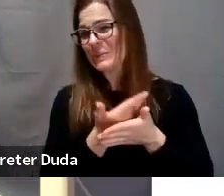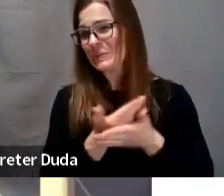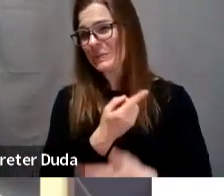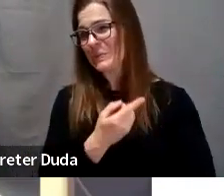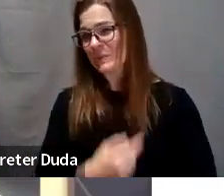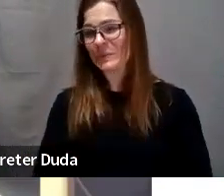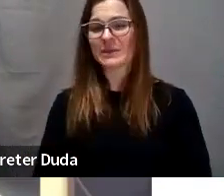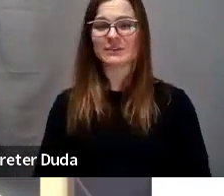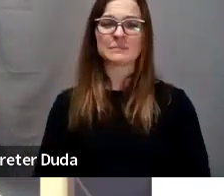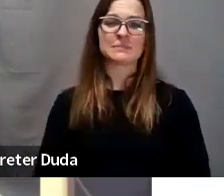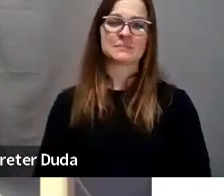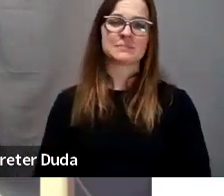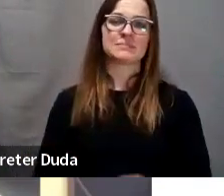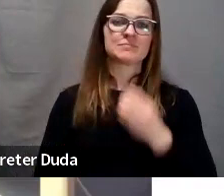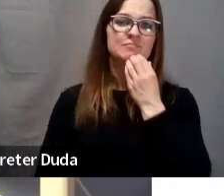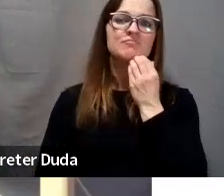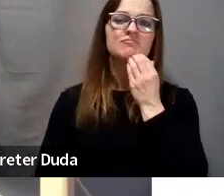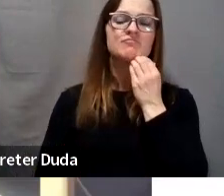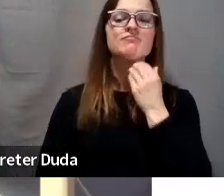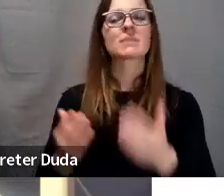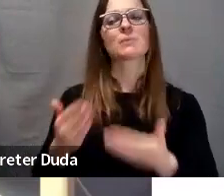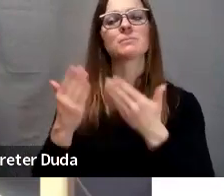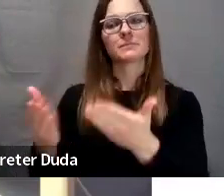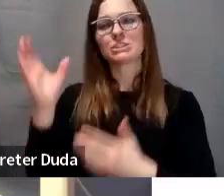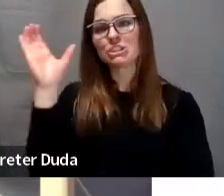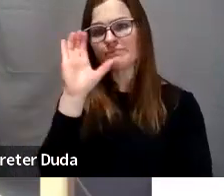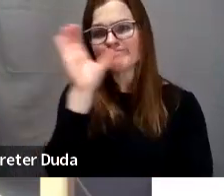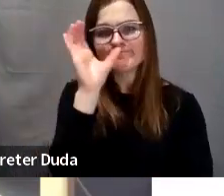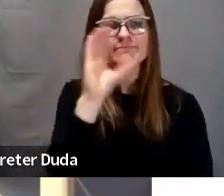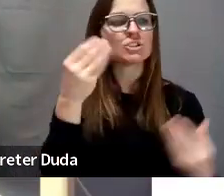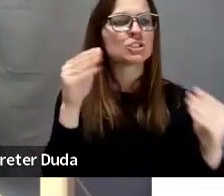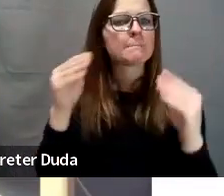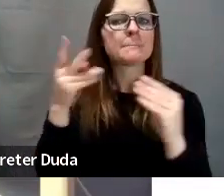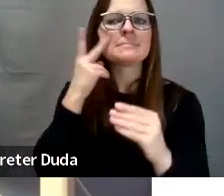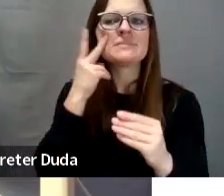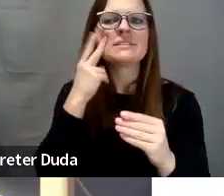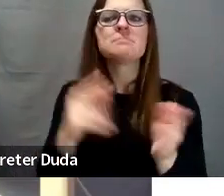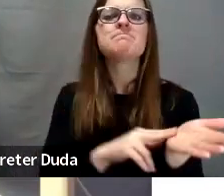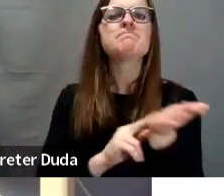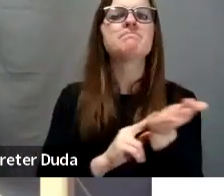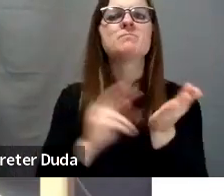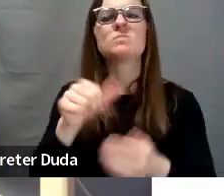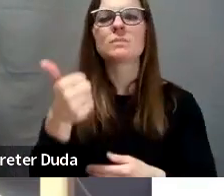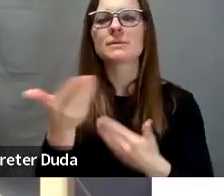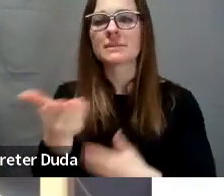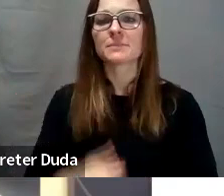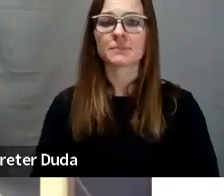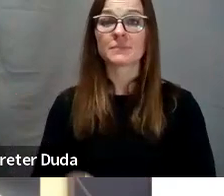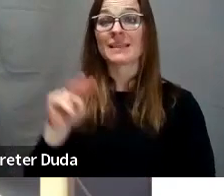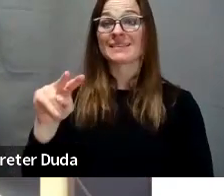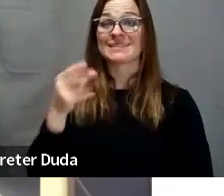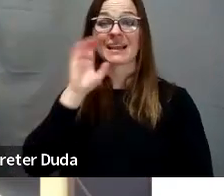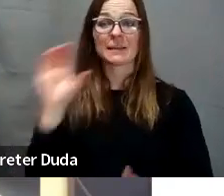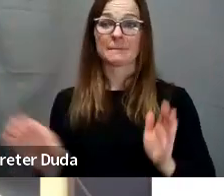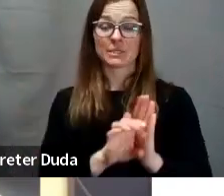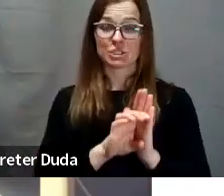I would say, you know, just shop around and look at what different types are out there. The second picture on the slide